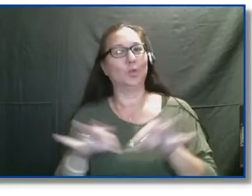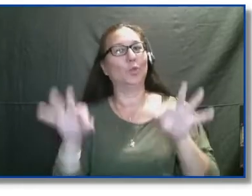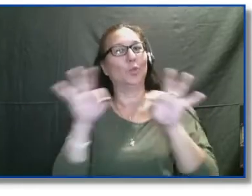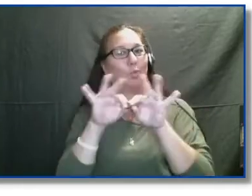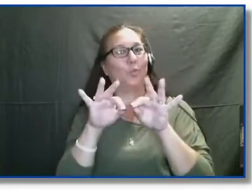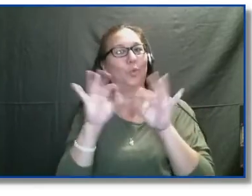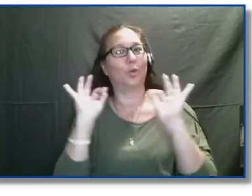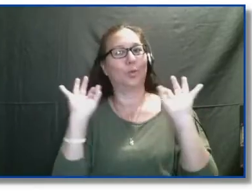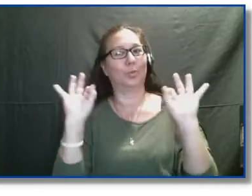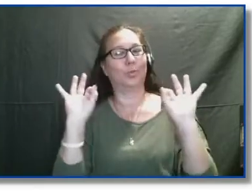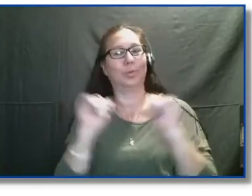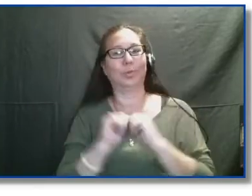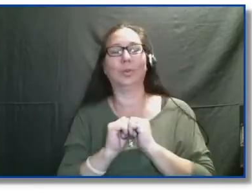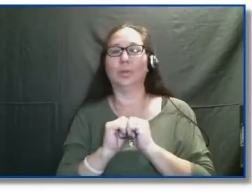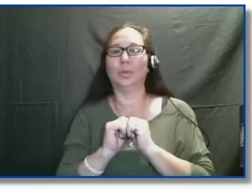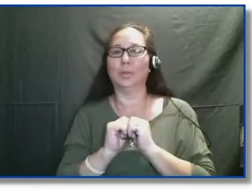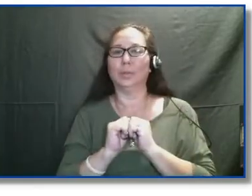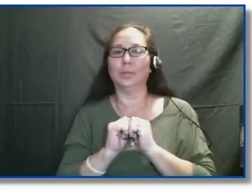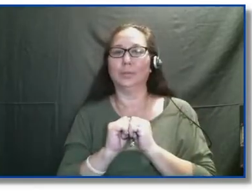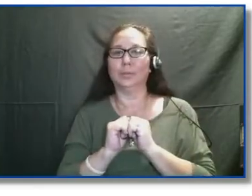Philip.